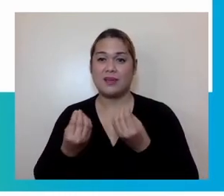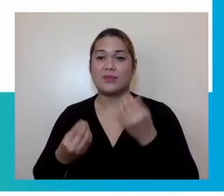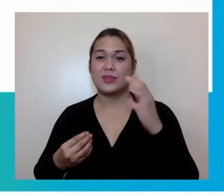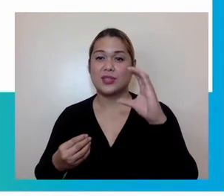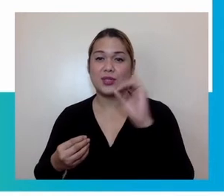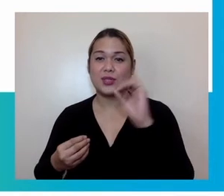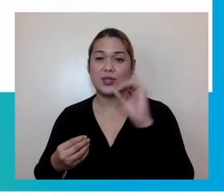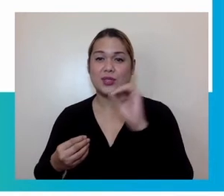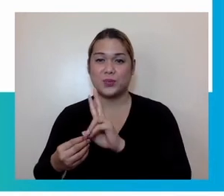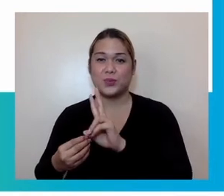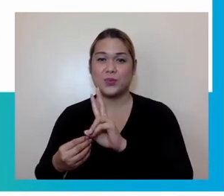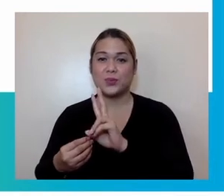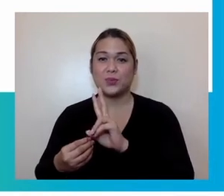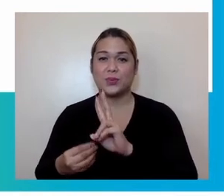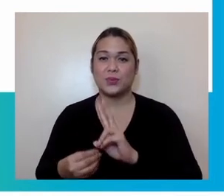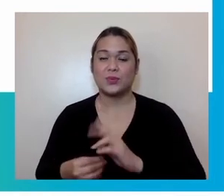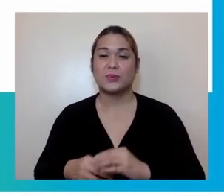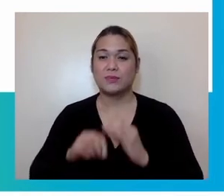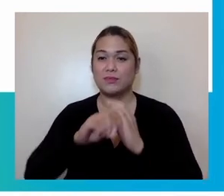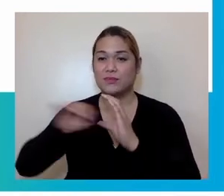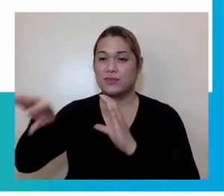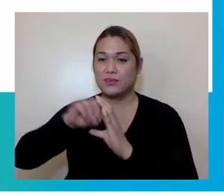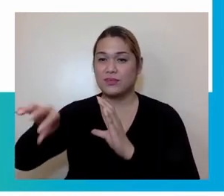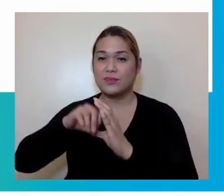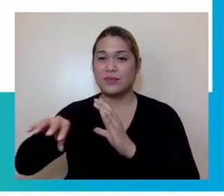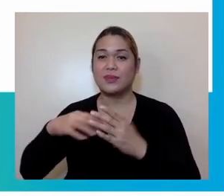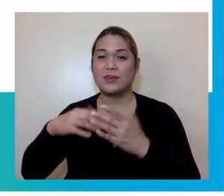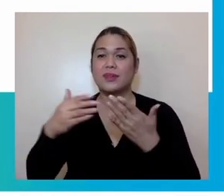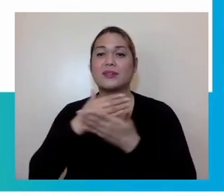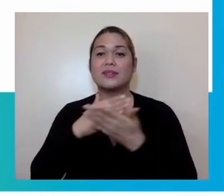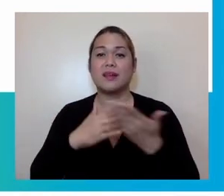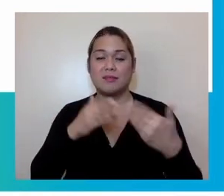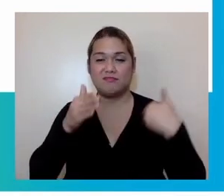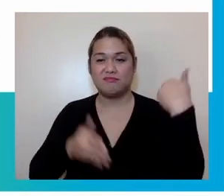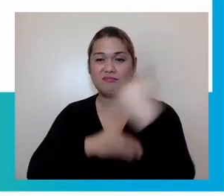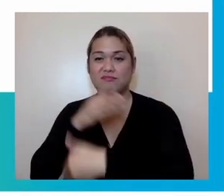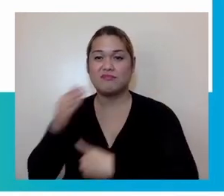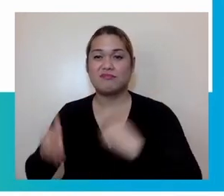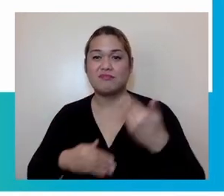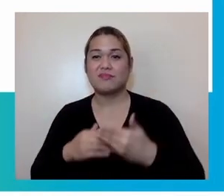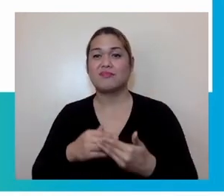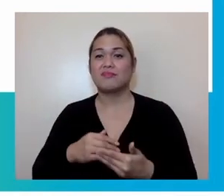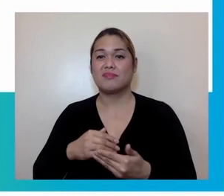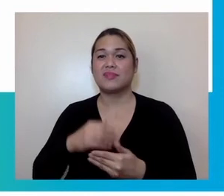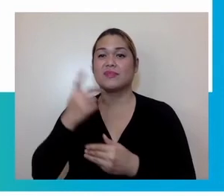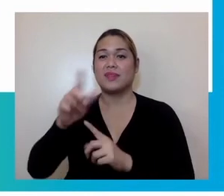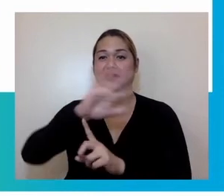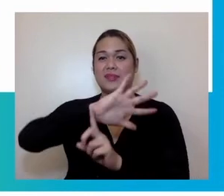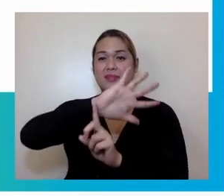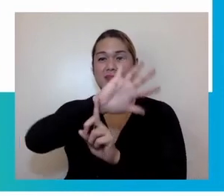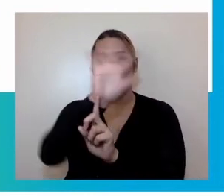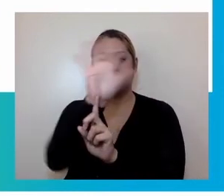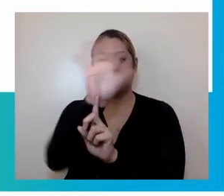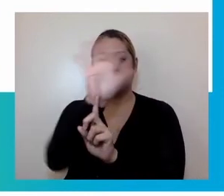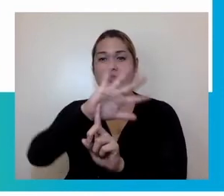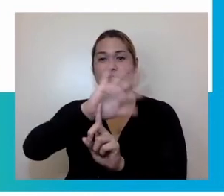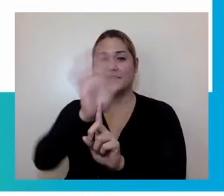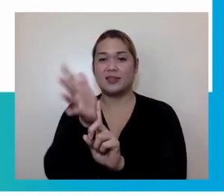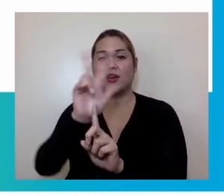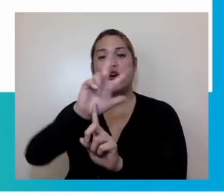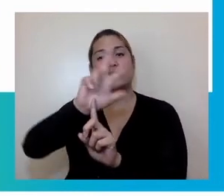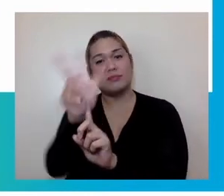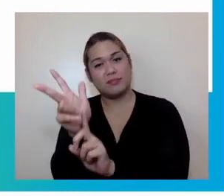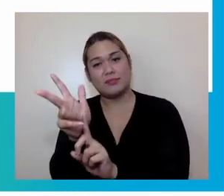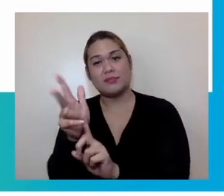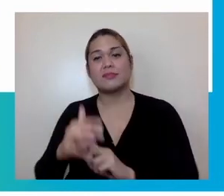real renewable resources such as wind and solar. As the graph shows, low carbon renewable energy sources are far